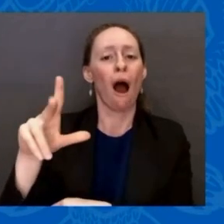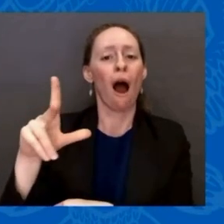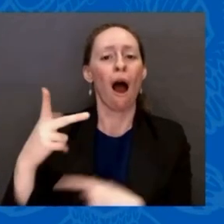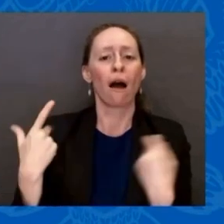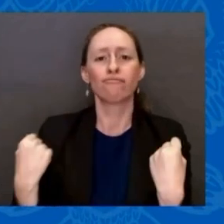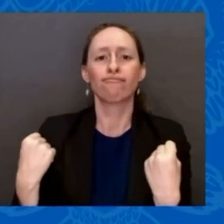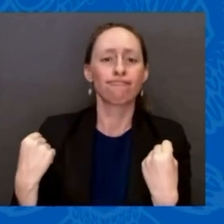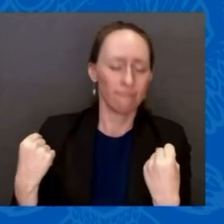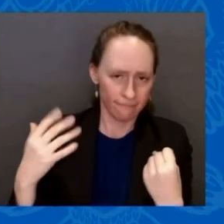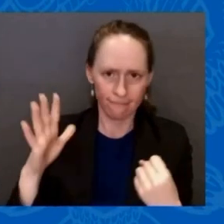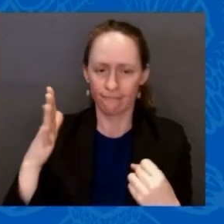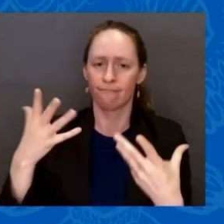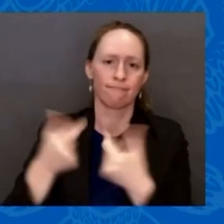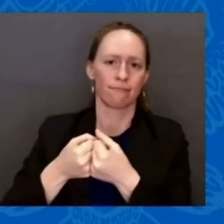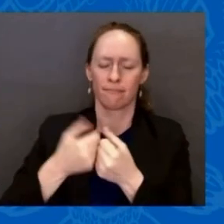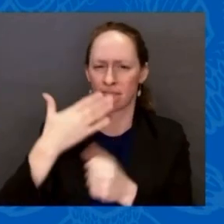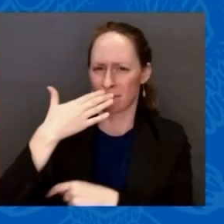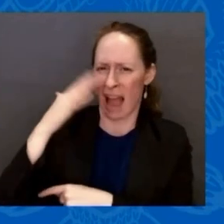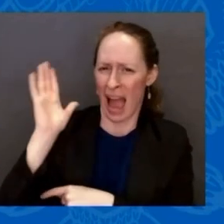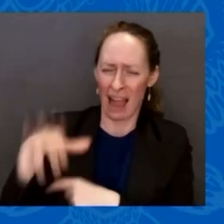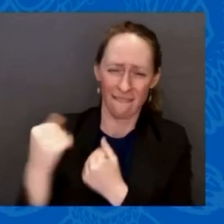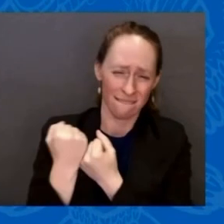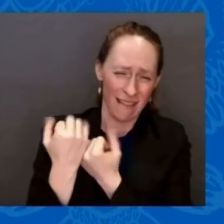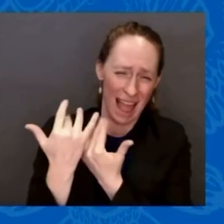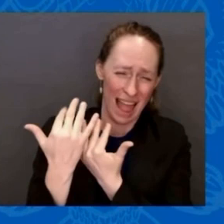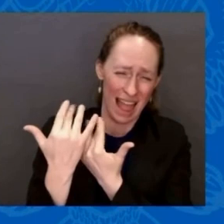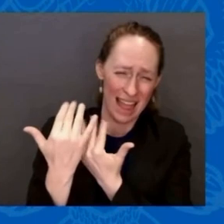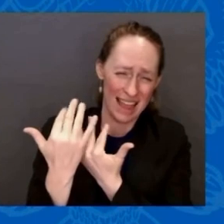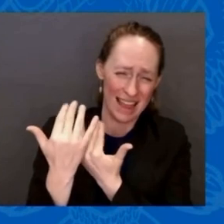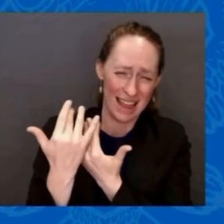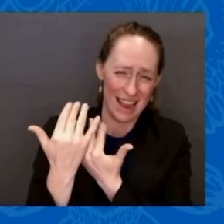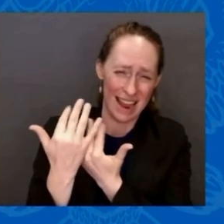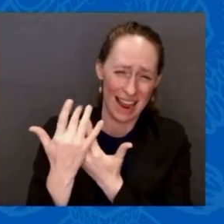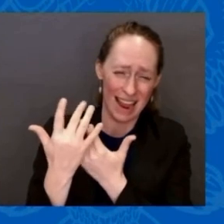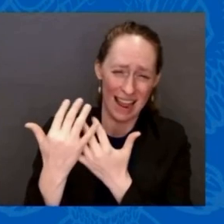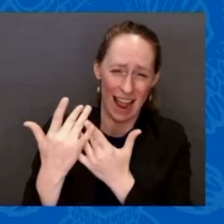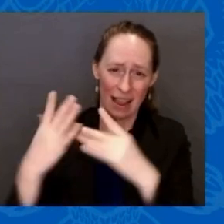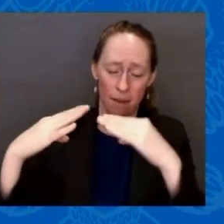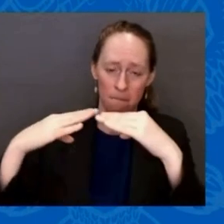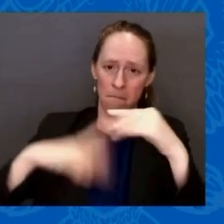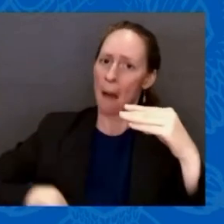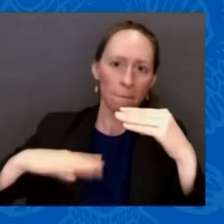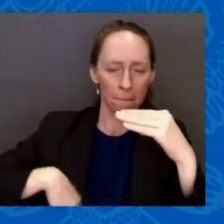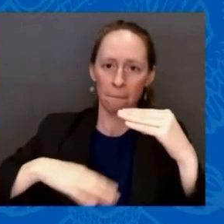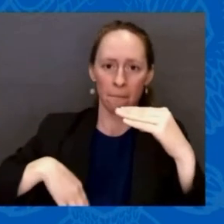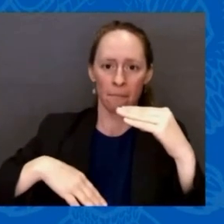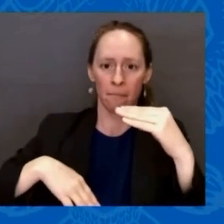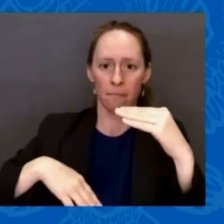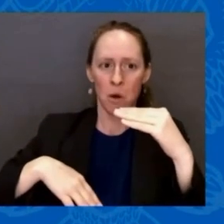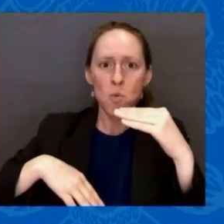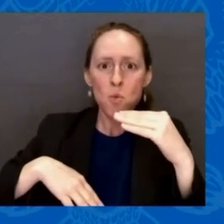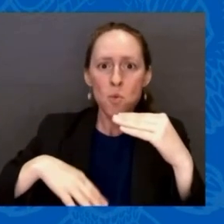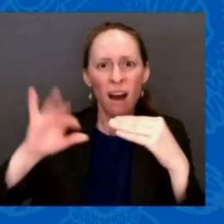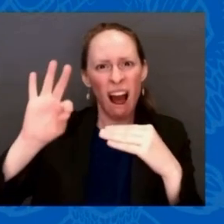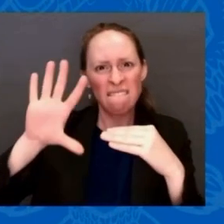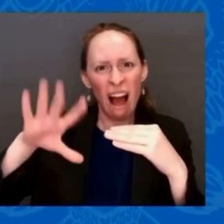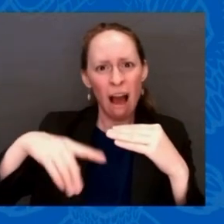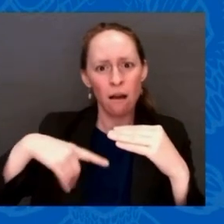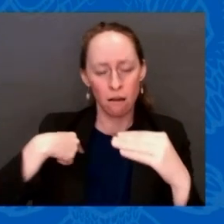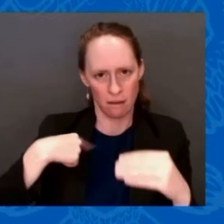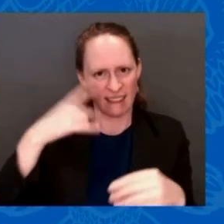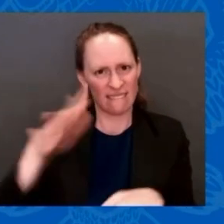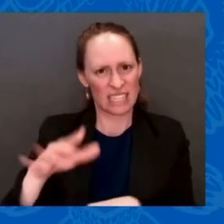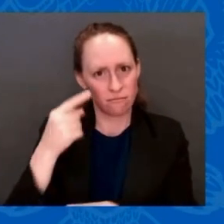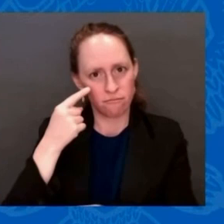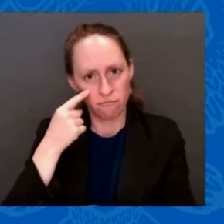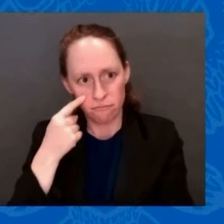highway. I went up there. And I said, "We're going to get this the number one project to get done." Within 1 week of my being there,